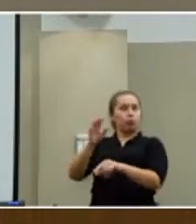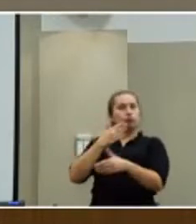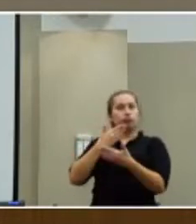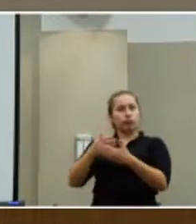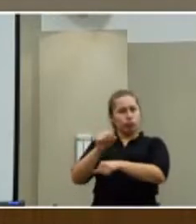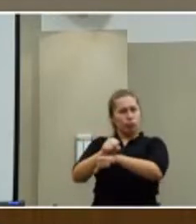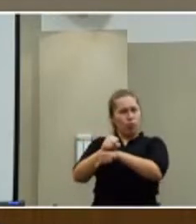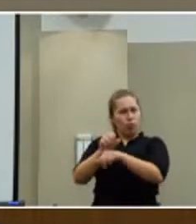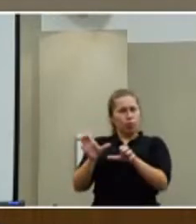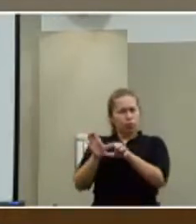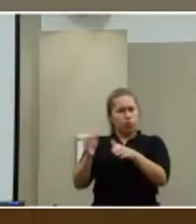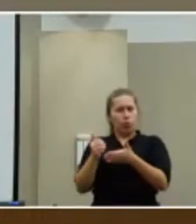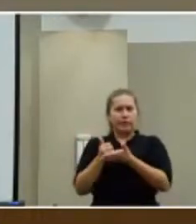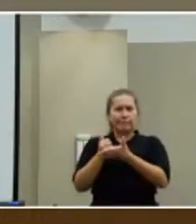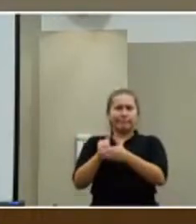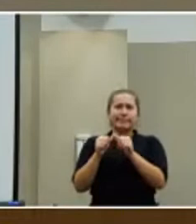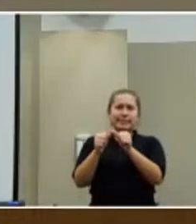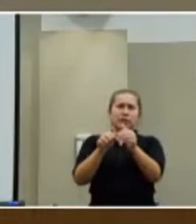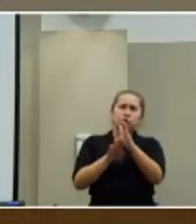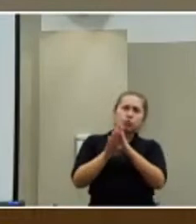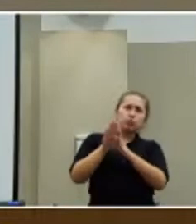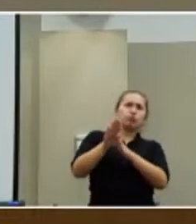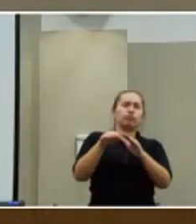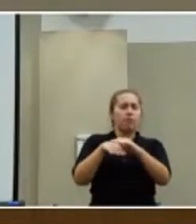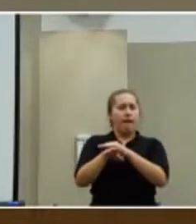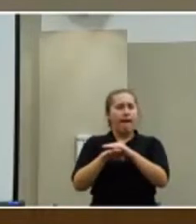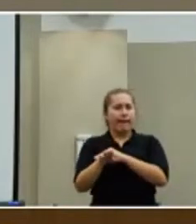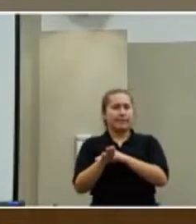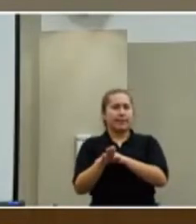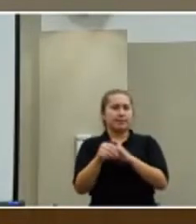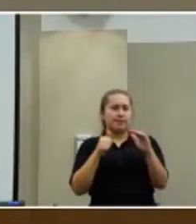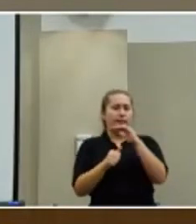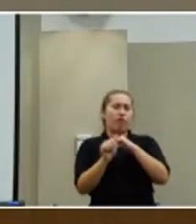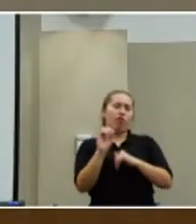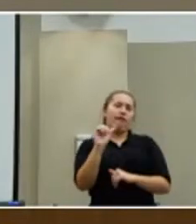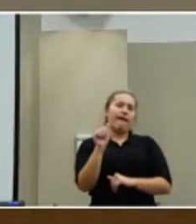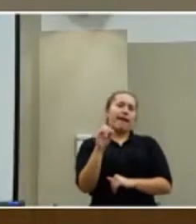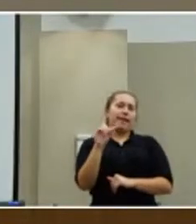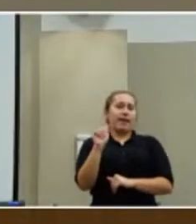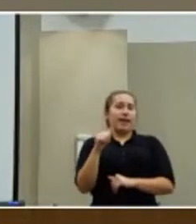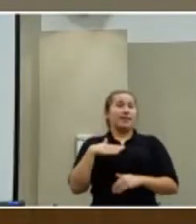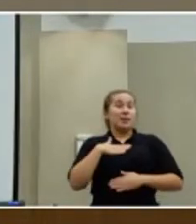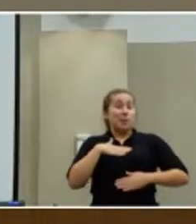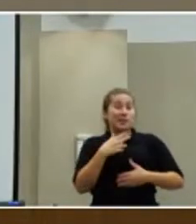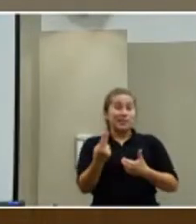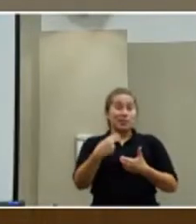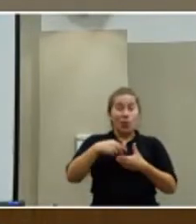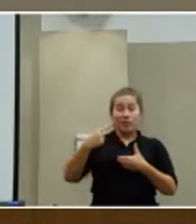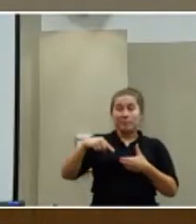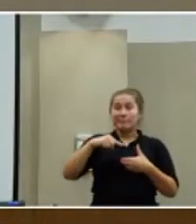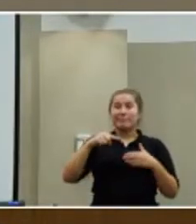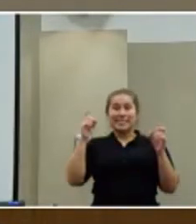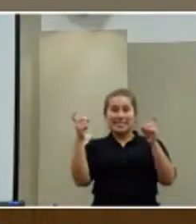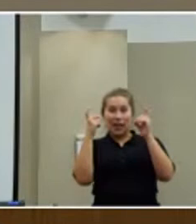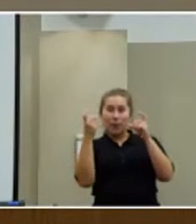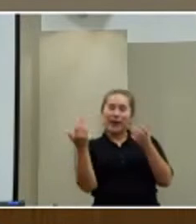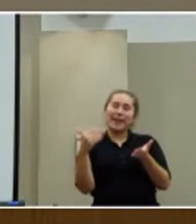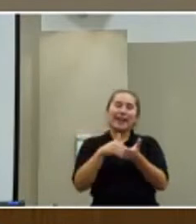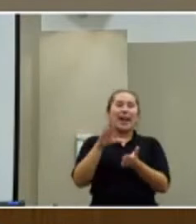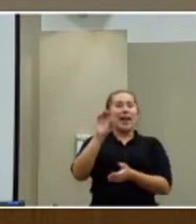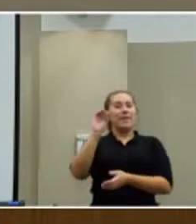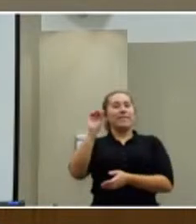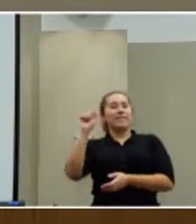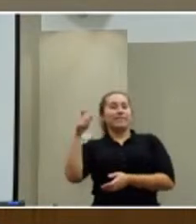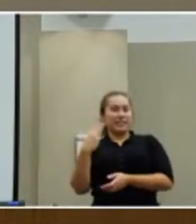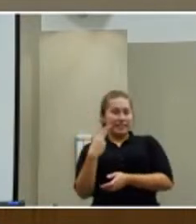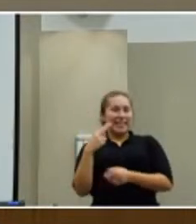achieve access in the United States under the ADA. Please join us in celebrating, again, the 50th anniversary of